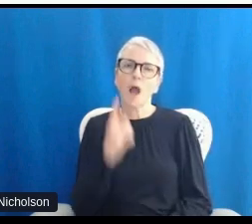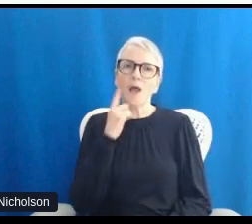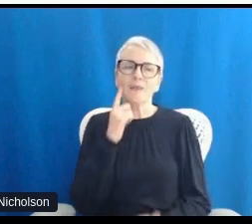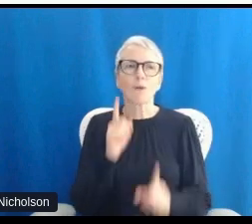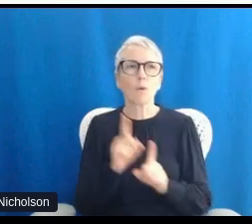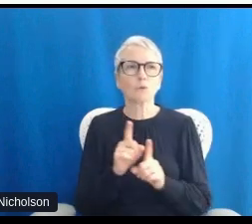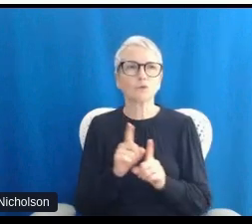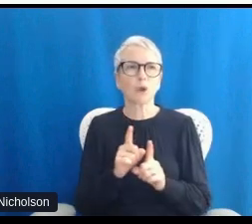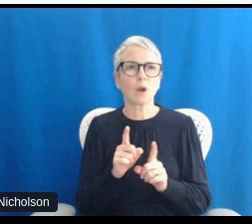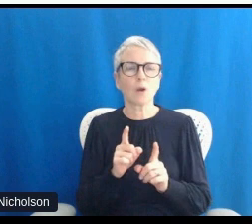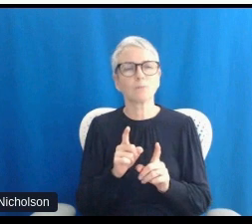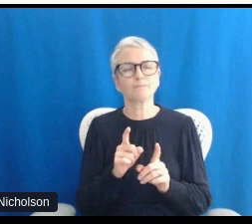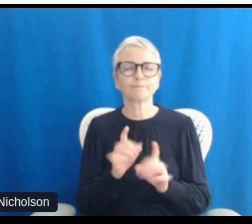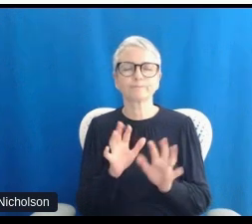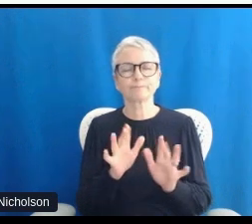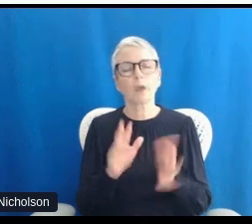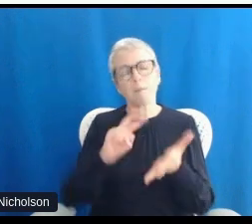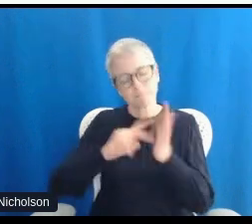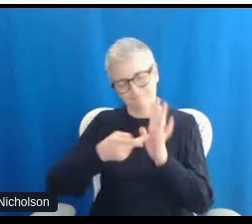logistical point of view, we